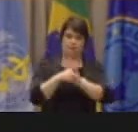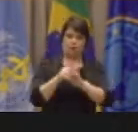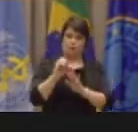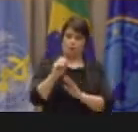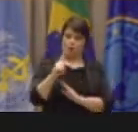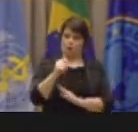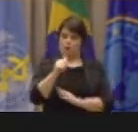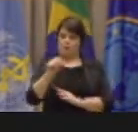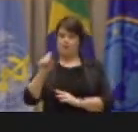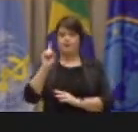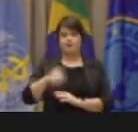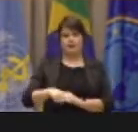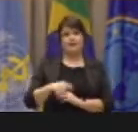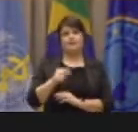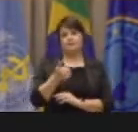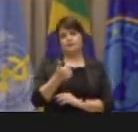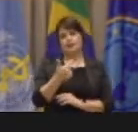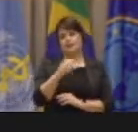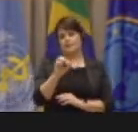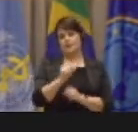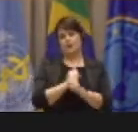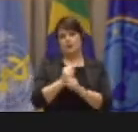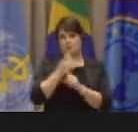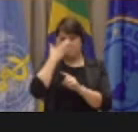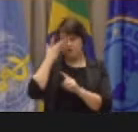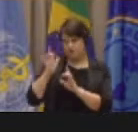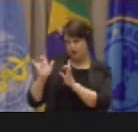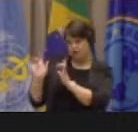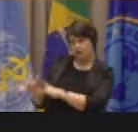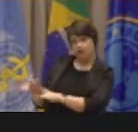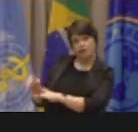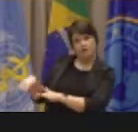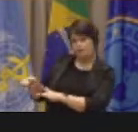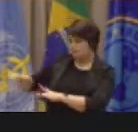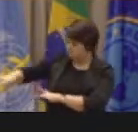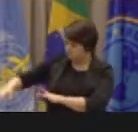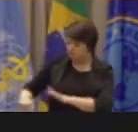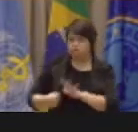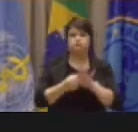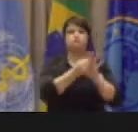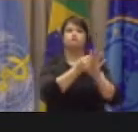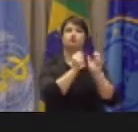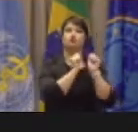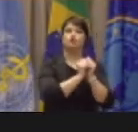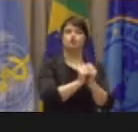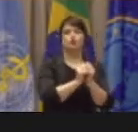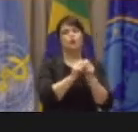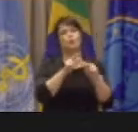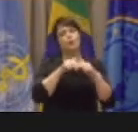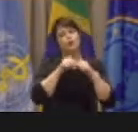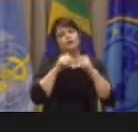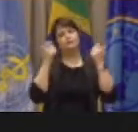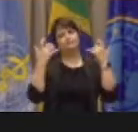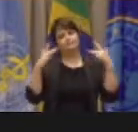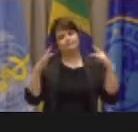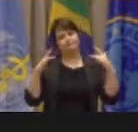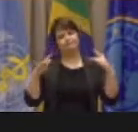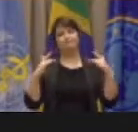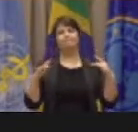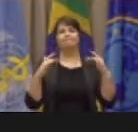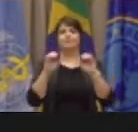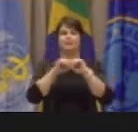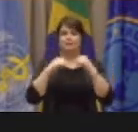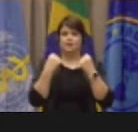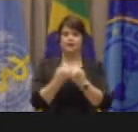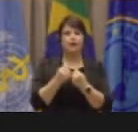seus the 120 theme anos, of não deixar Parro ninguém para says, trás. 120 Então, um ótimo seminário, years do forte not left abraços anyone e até left.